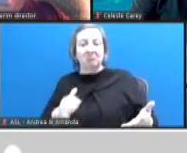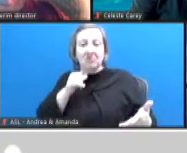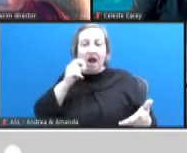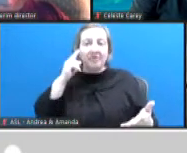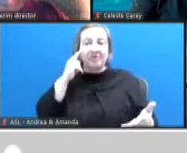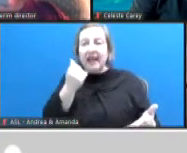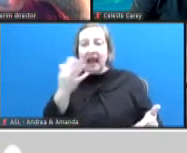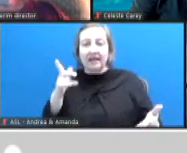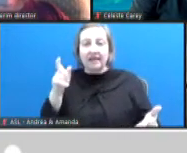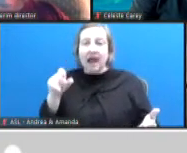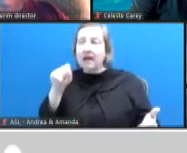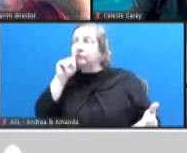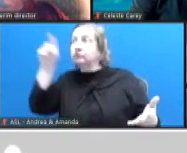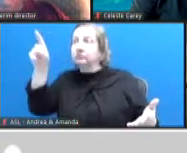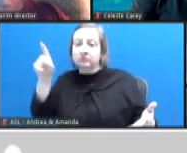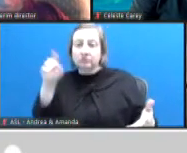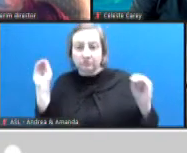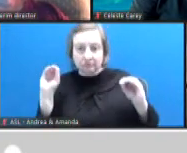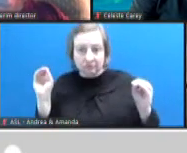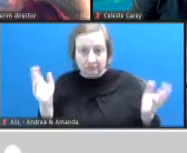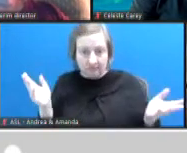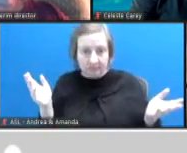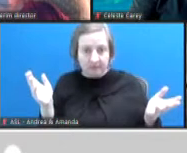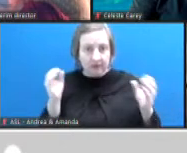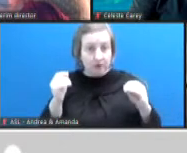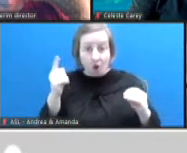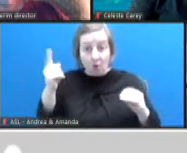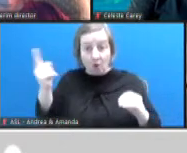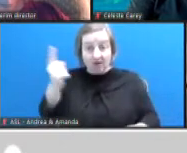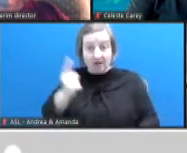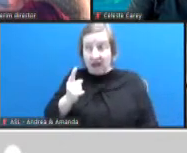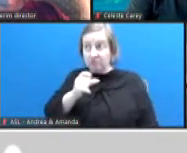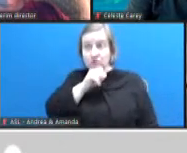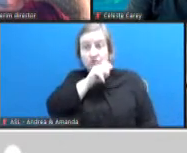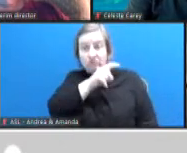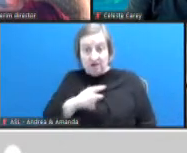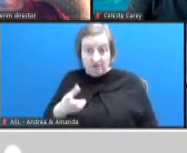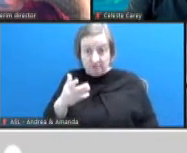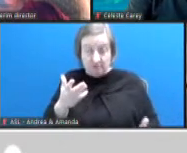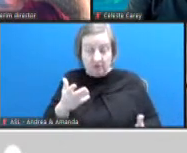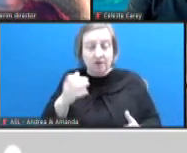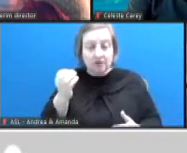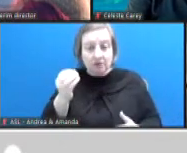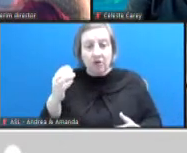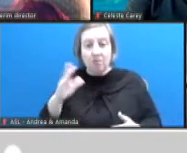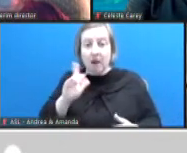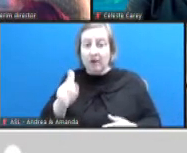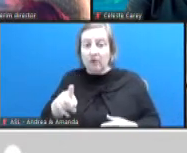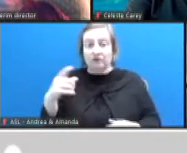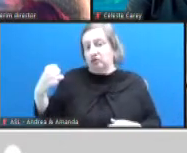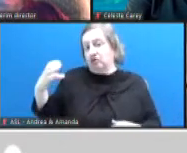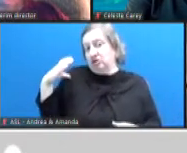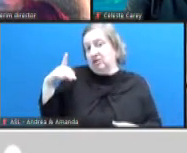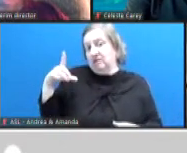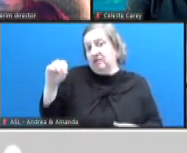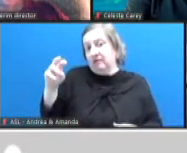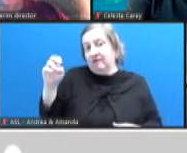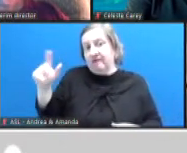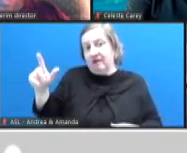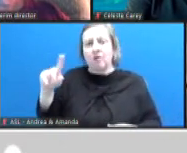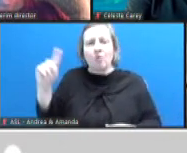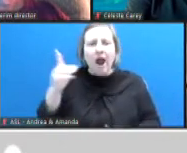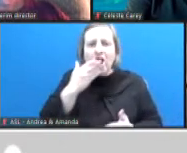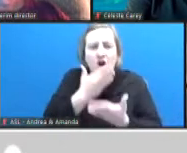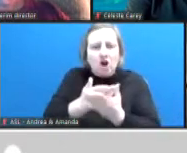anything they had to come forward with. And no one came forward with it. So I guess my question for Chief Lavelle is, where exactly are the good apples in